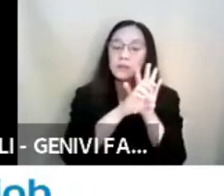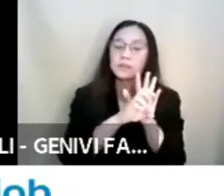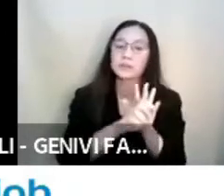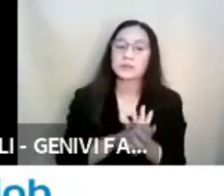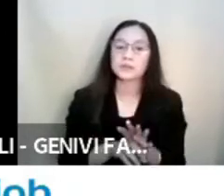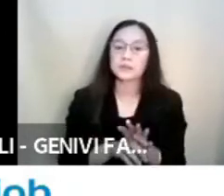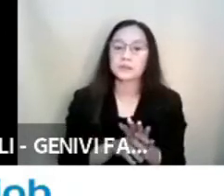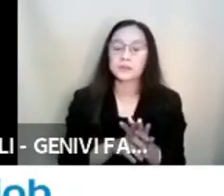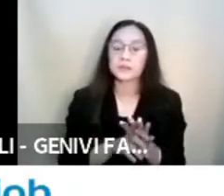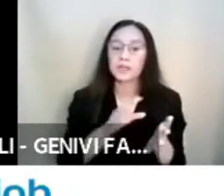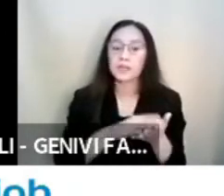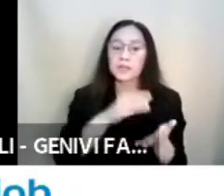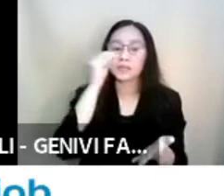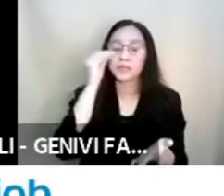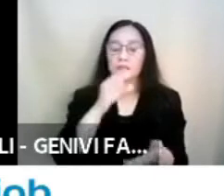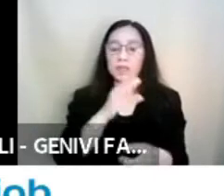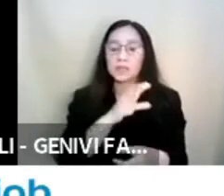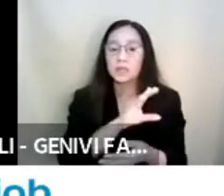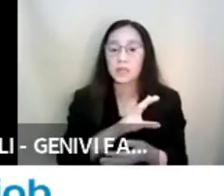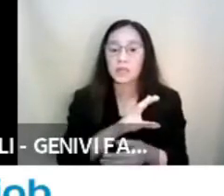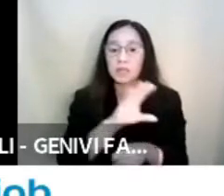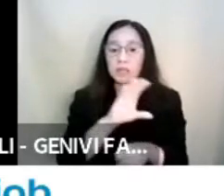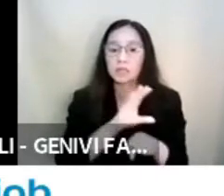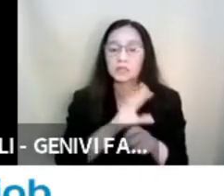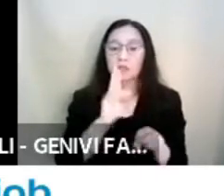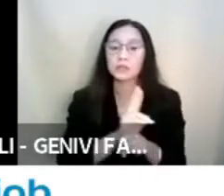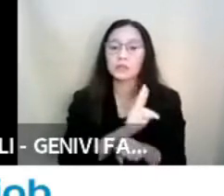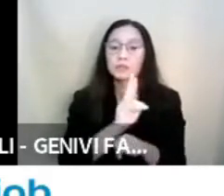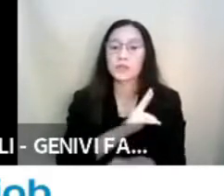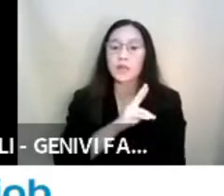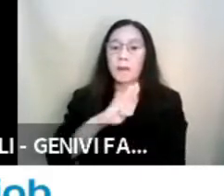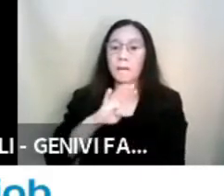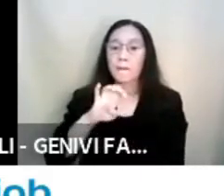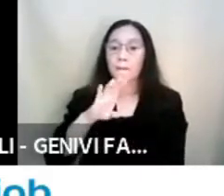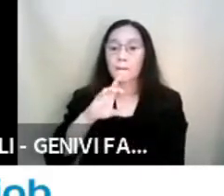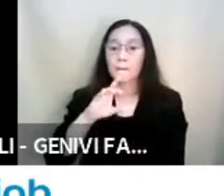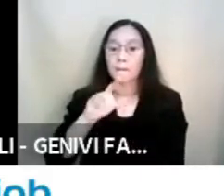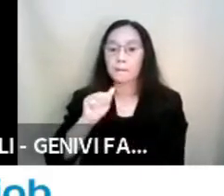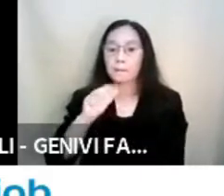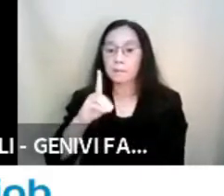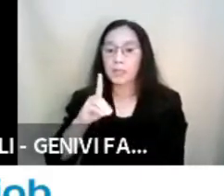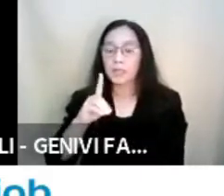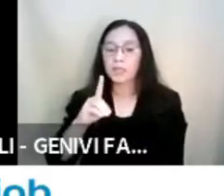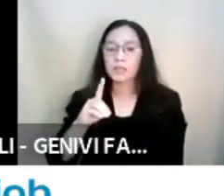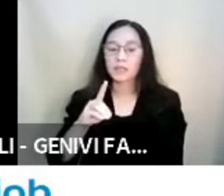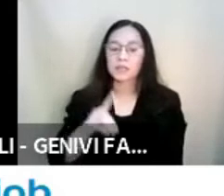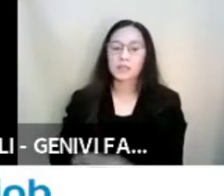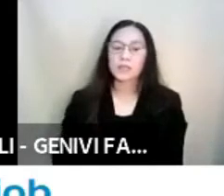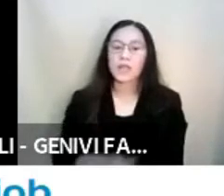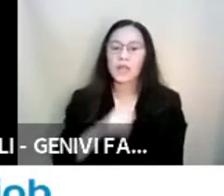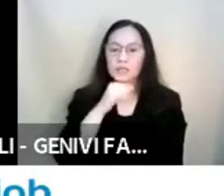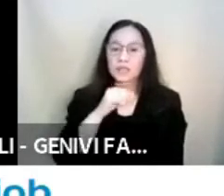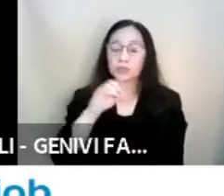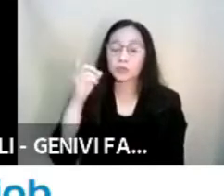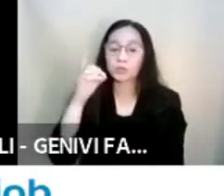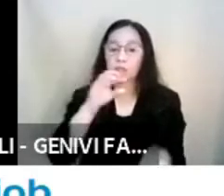we used to have beadworks, for example. The purpose of the beadworks, it's not really just to teach them to bead, but to teach